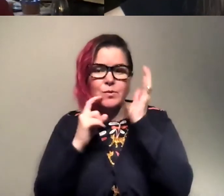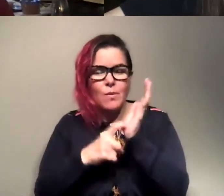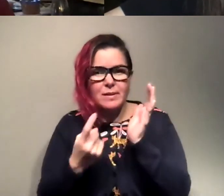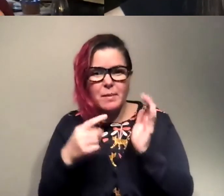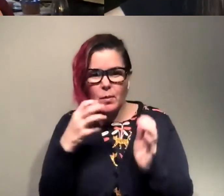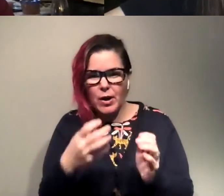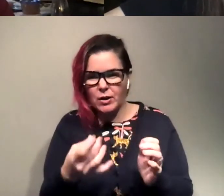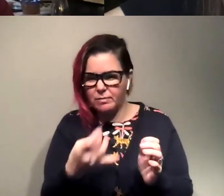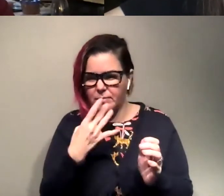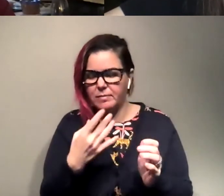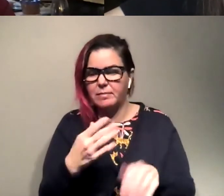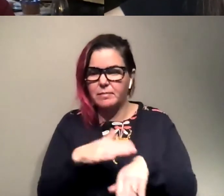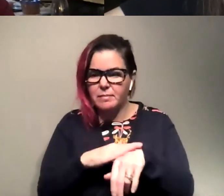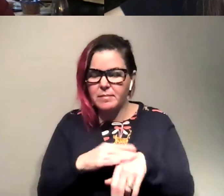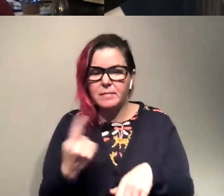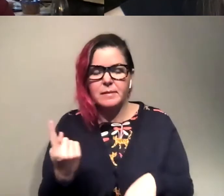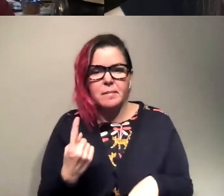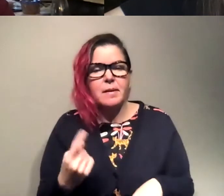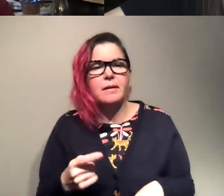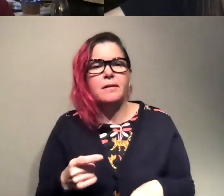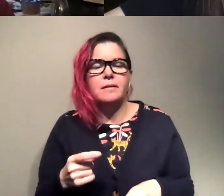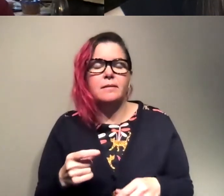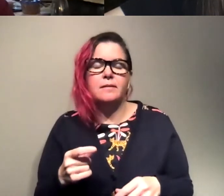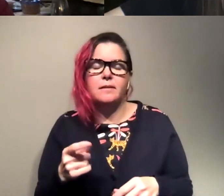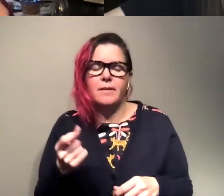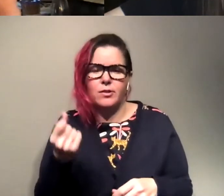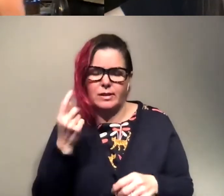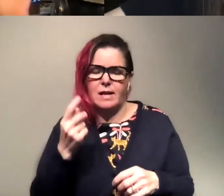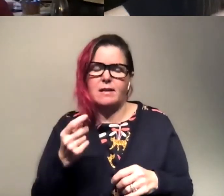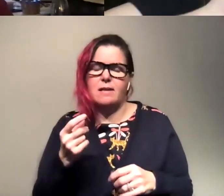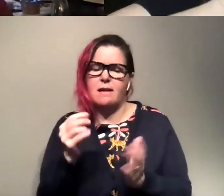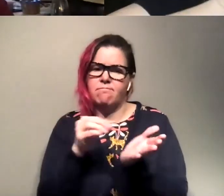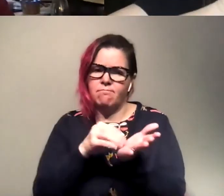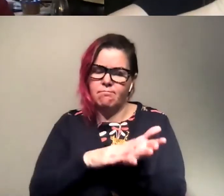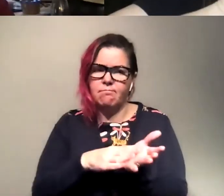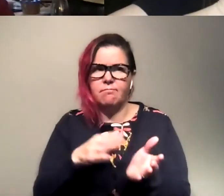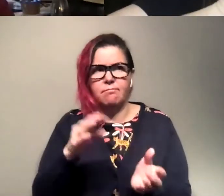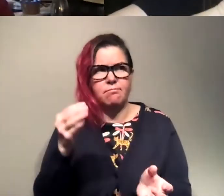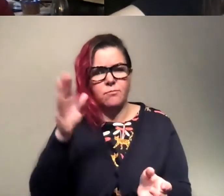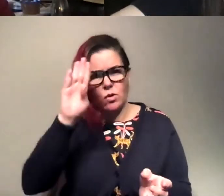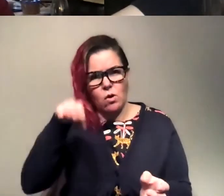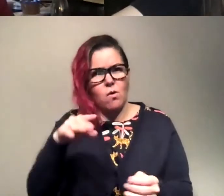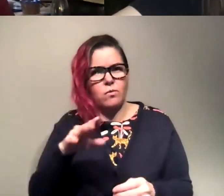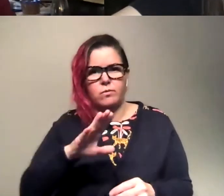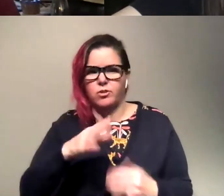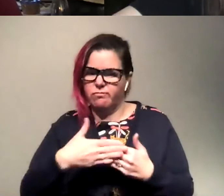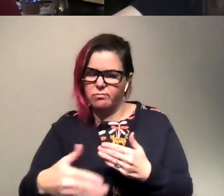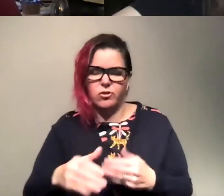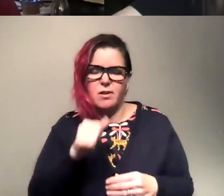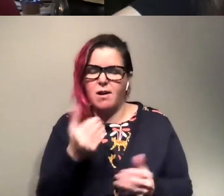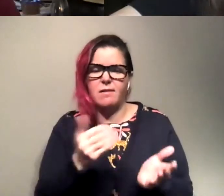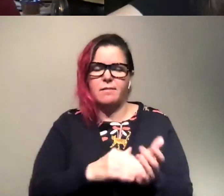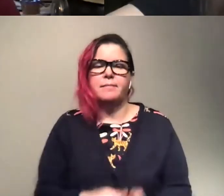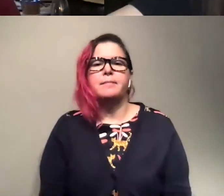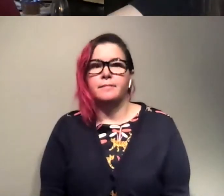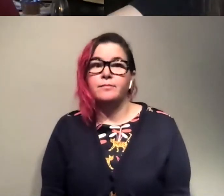after taking any sort of drug, to be able to understand and know that, okay, I should not take that again. Right, for sure. And